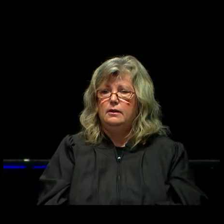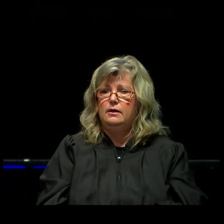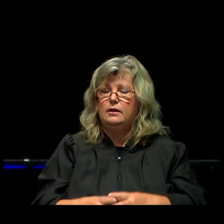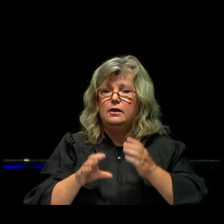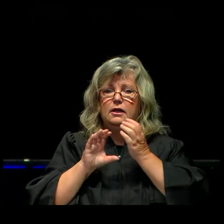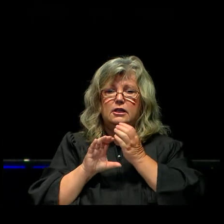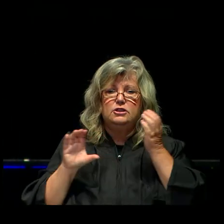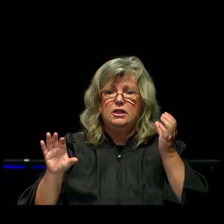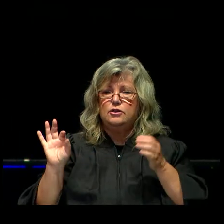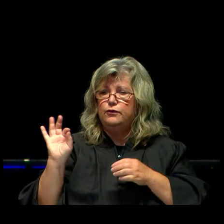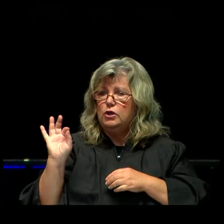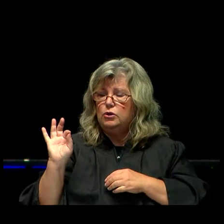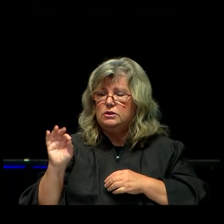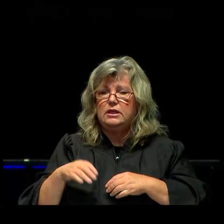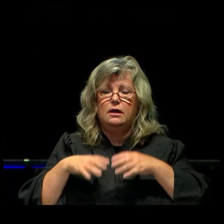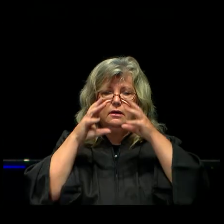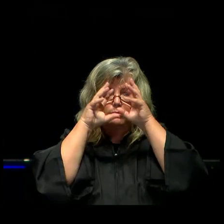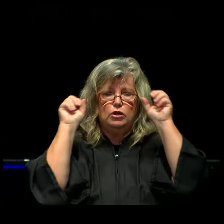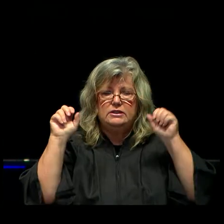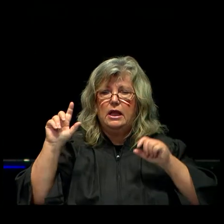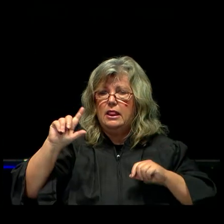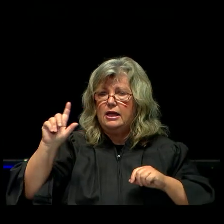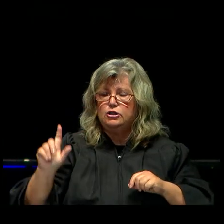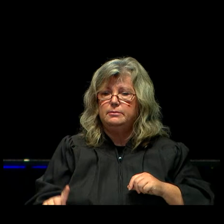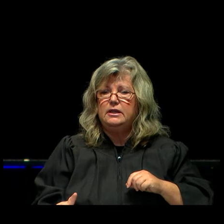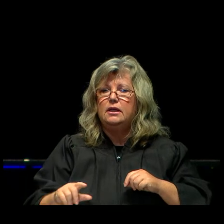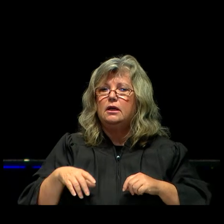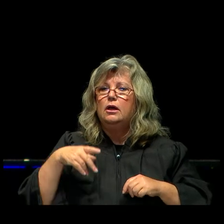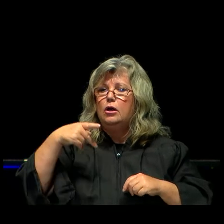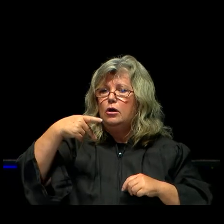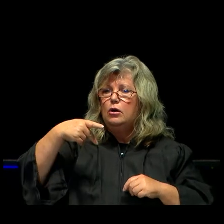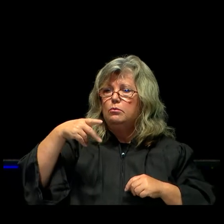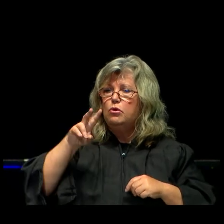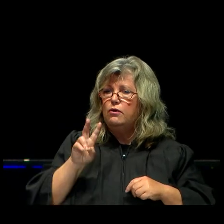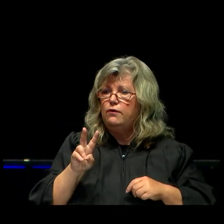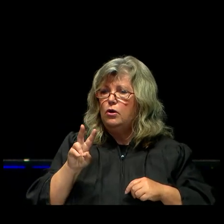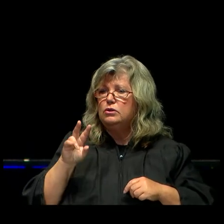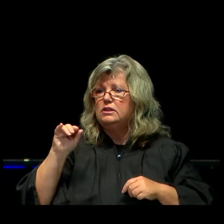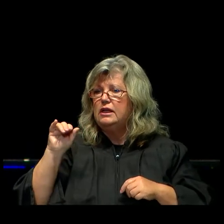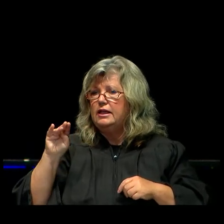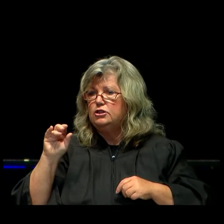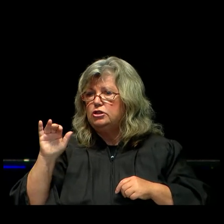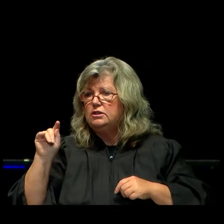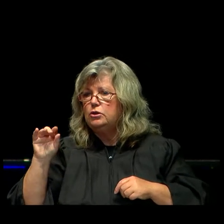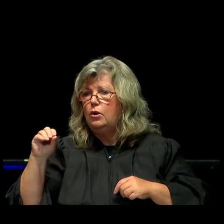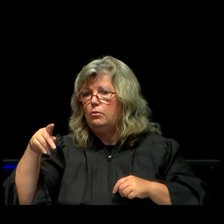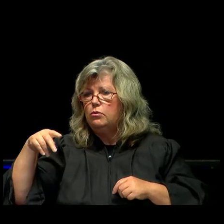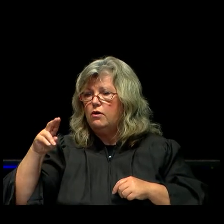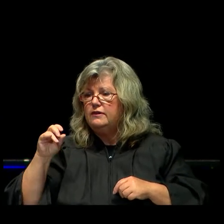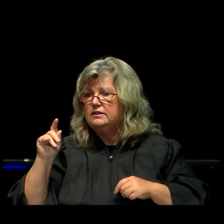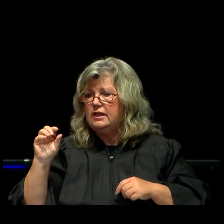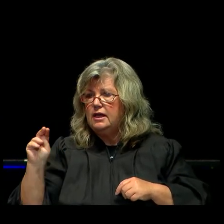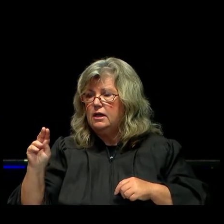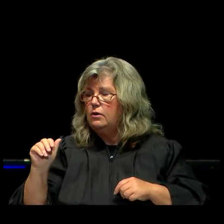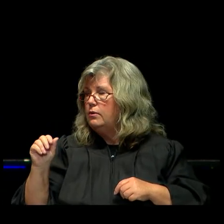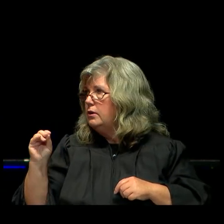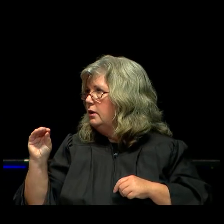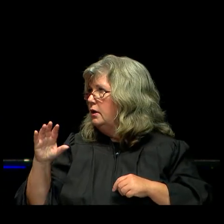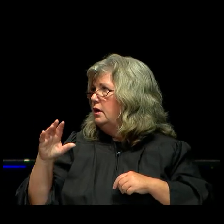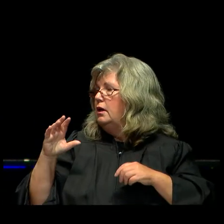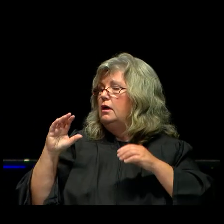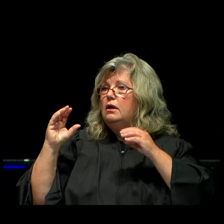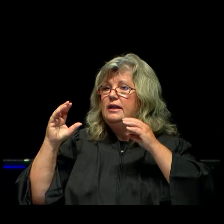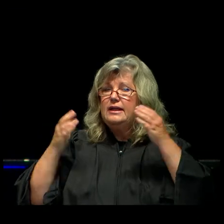Chancellor Fukakusa, President Lashmi, Provost Yanachito Provenzano, honored guests, faculty members,